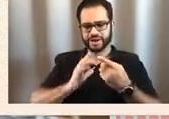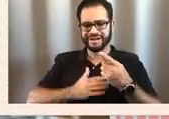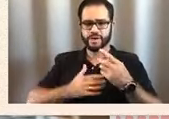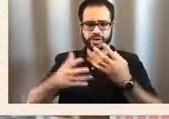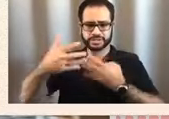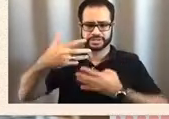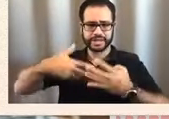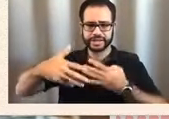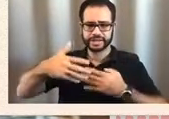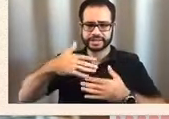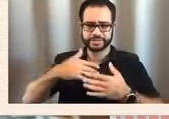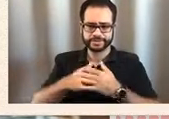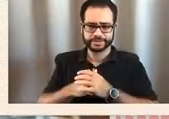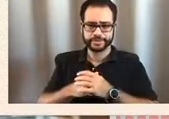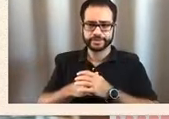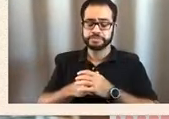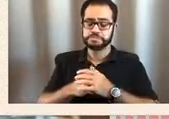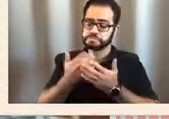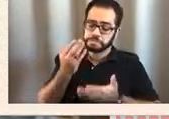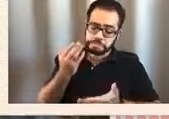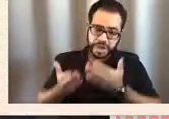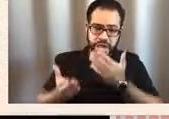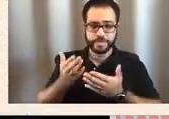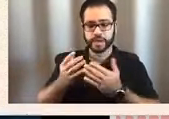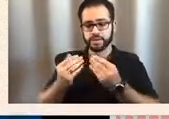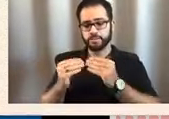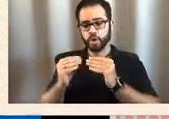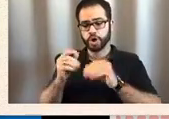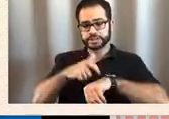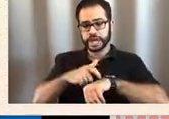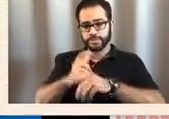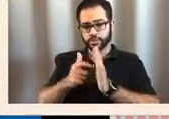takes us longer to reach our goals.